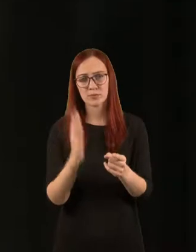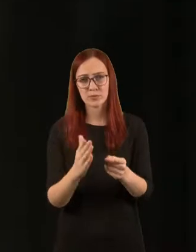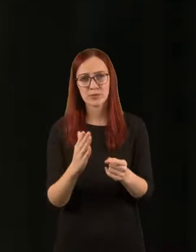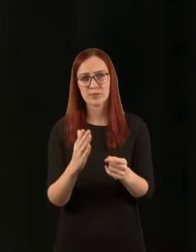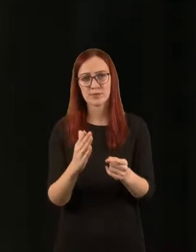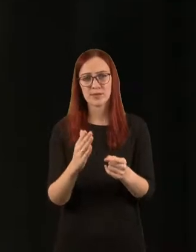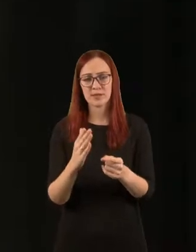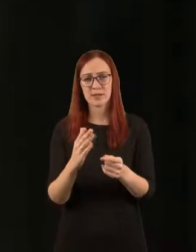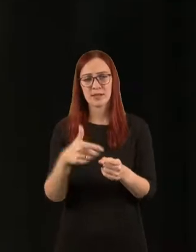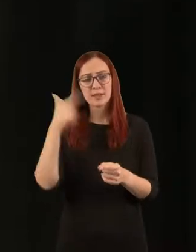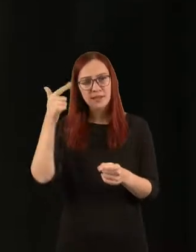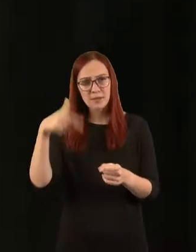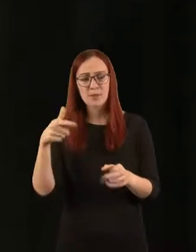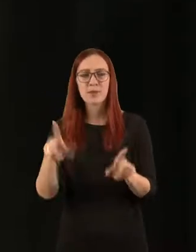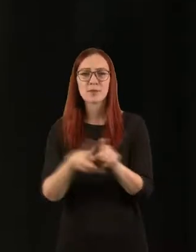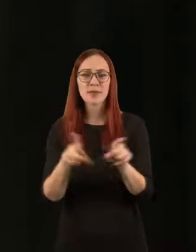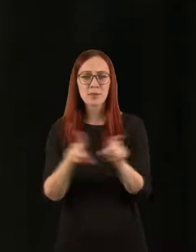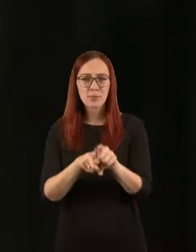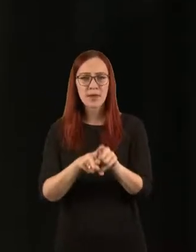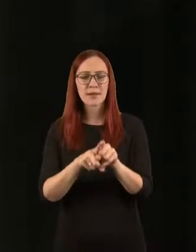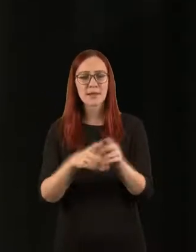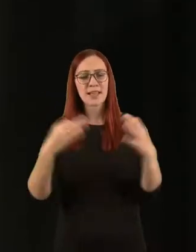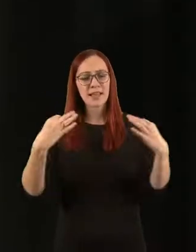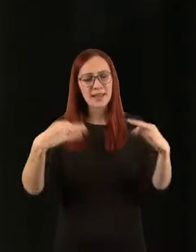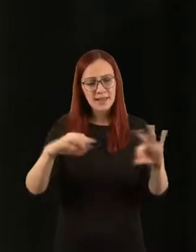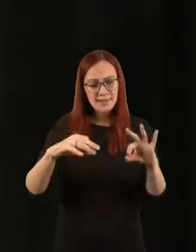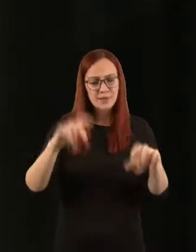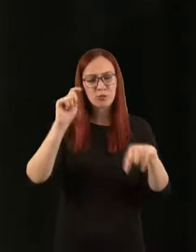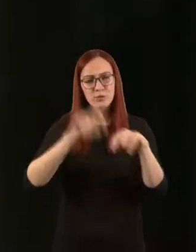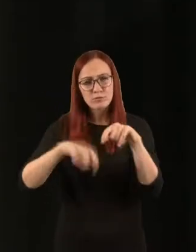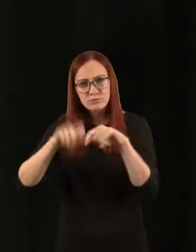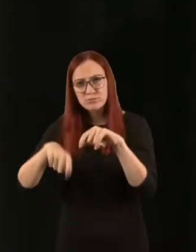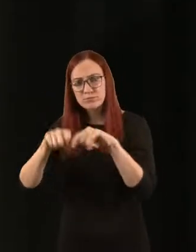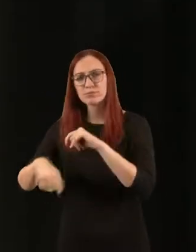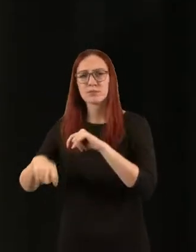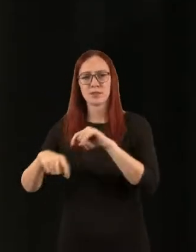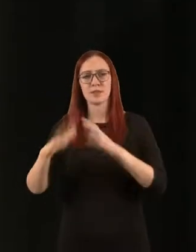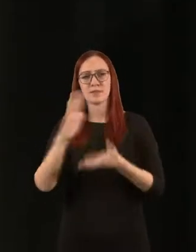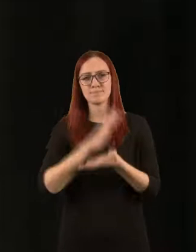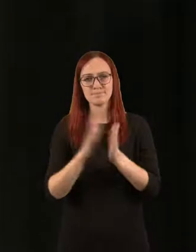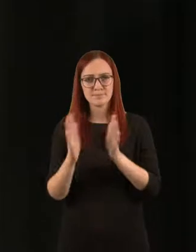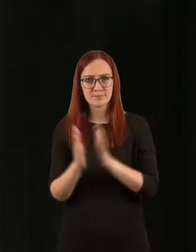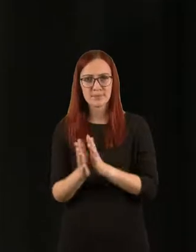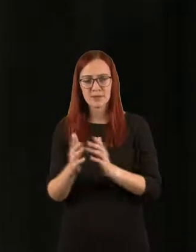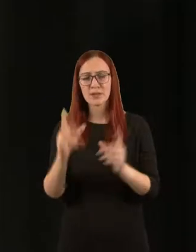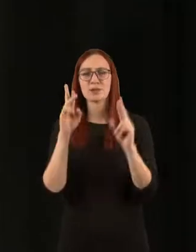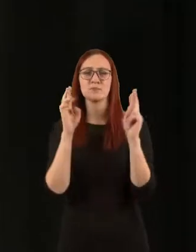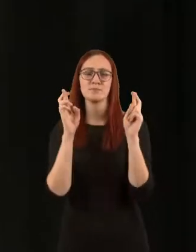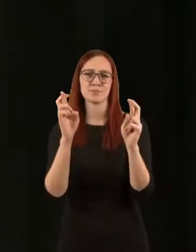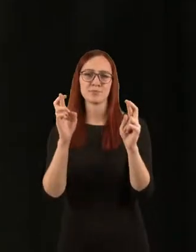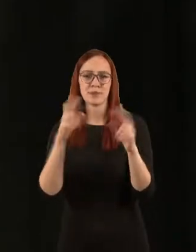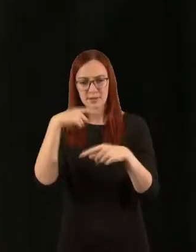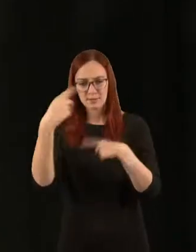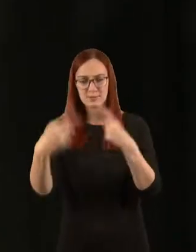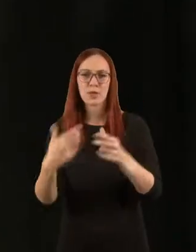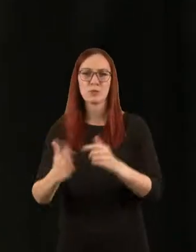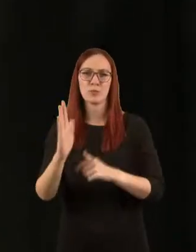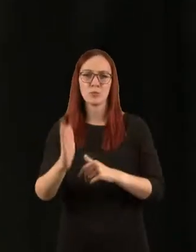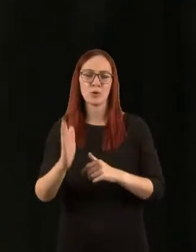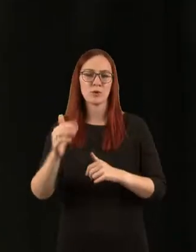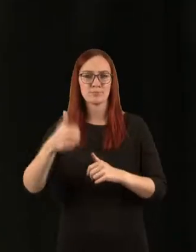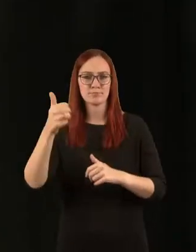the Environment Protection Agency by introducing new capacities and new regulatory